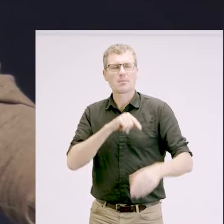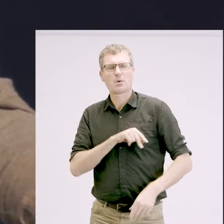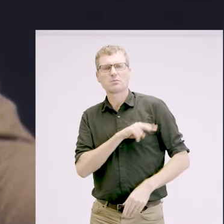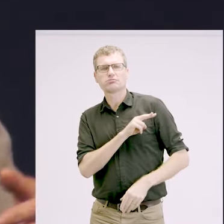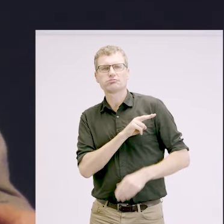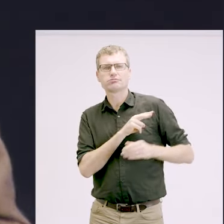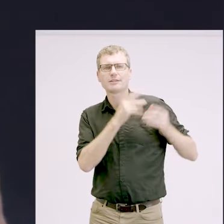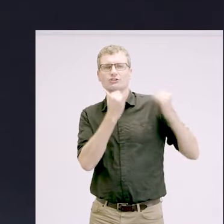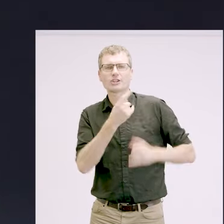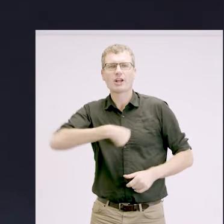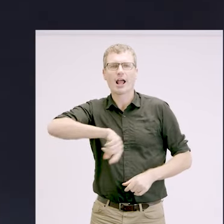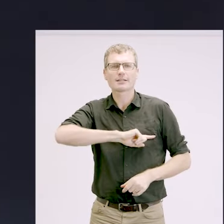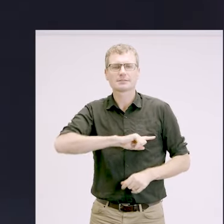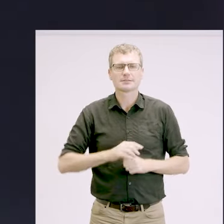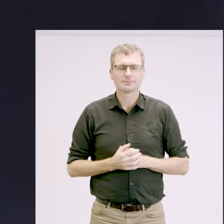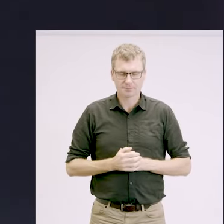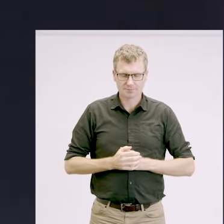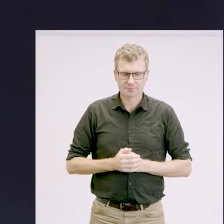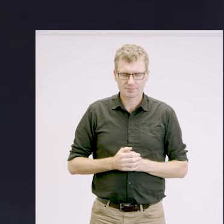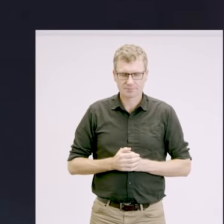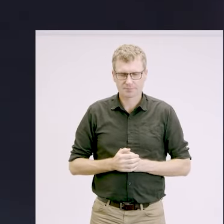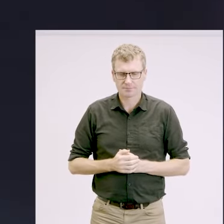of, you know, side eye from our neighbor.